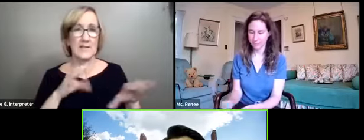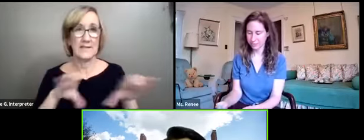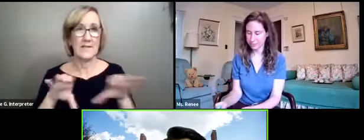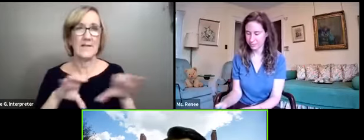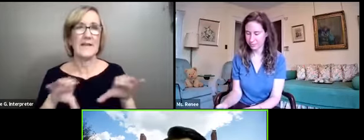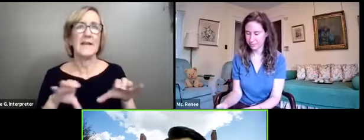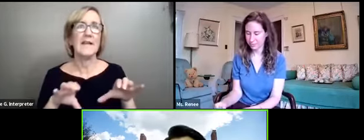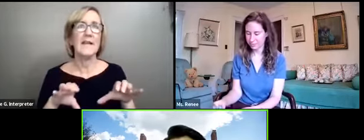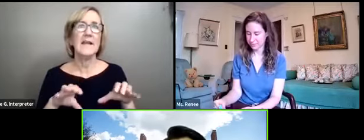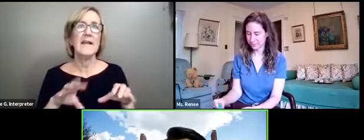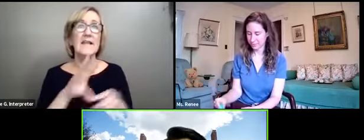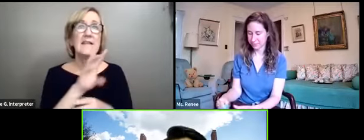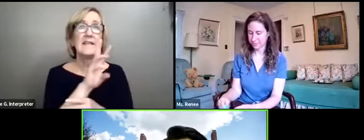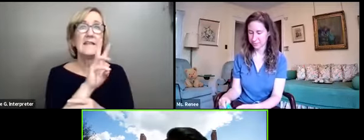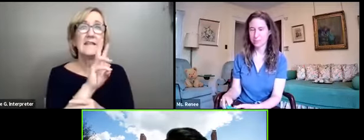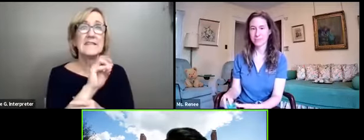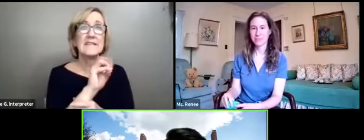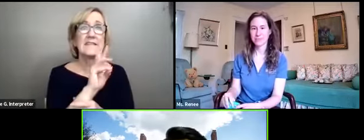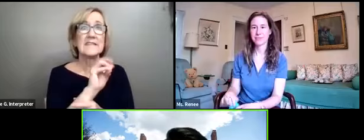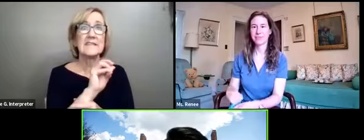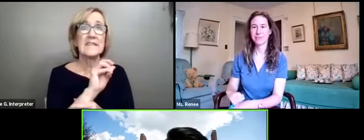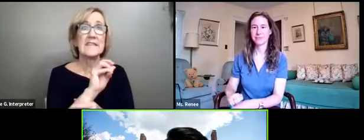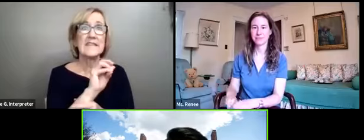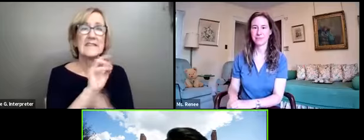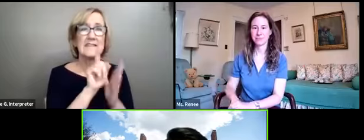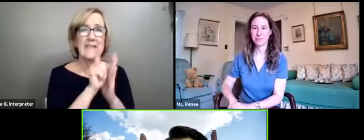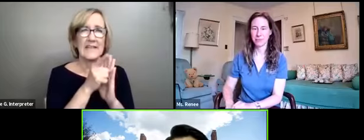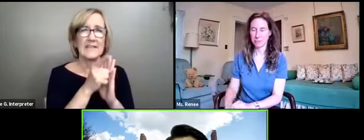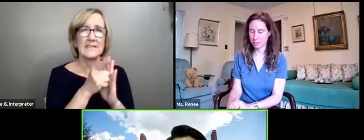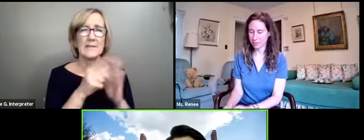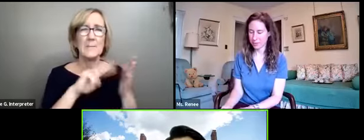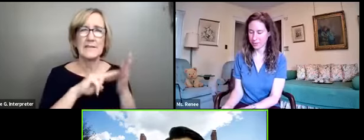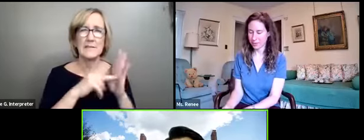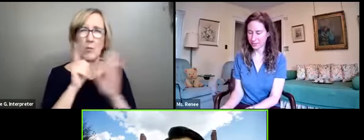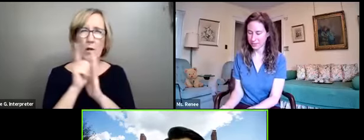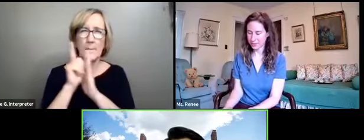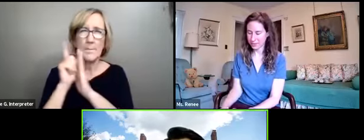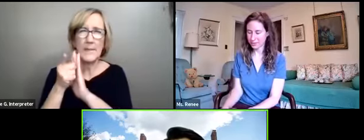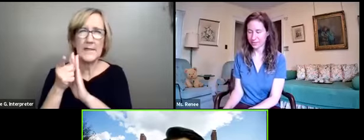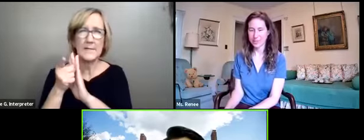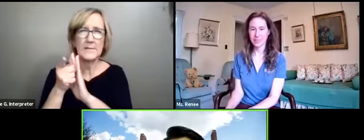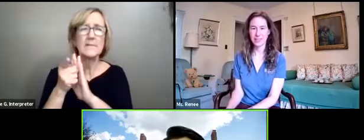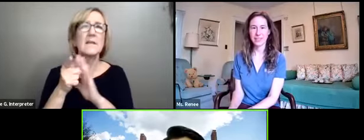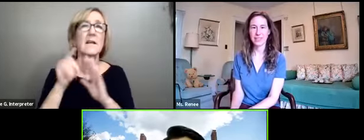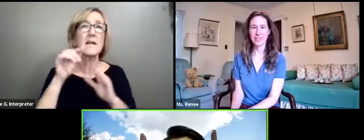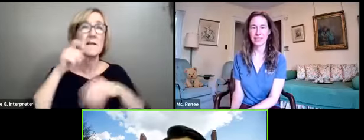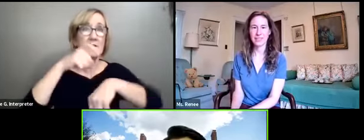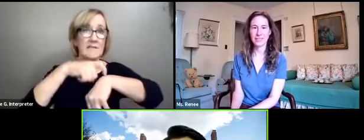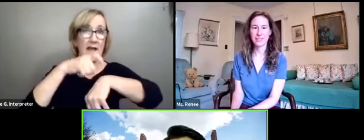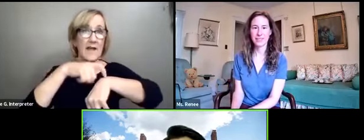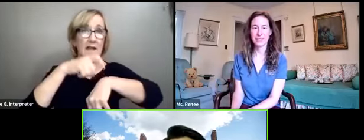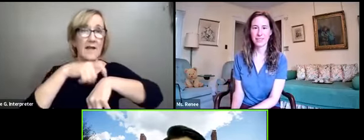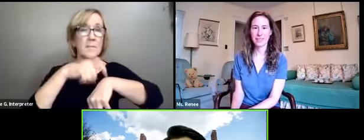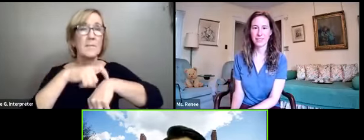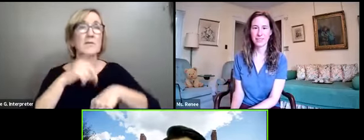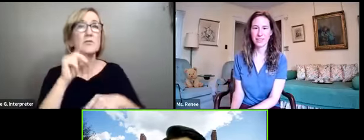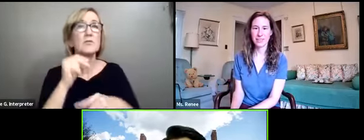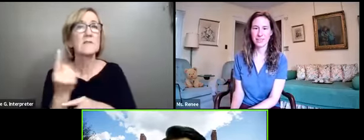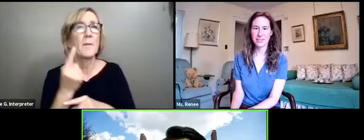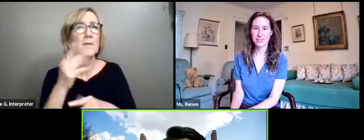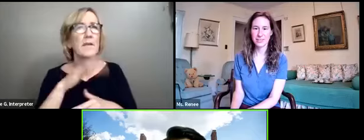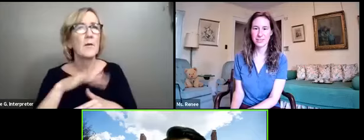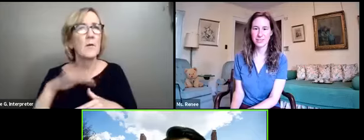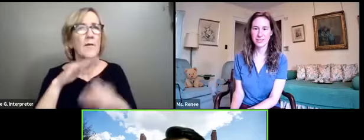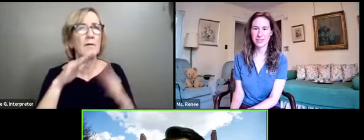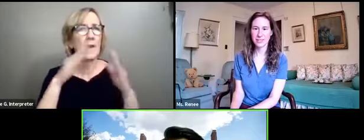take 60 whole seconds. So 1 minute, and we're gonna take that time and we're gonna do just something around the house to help